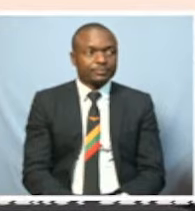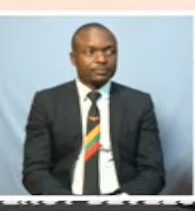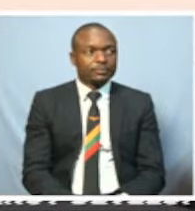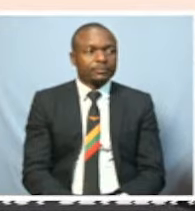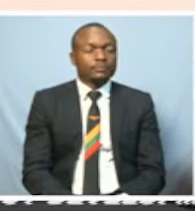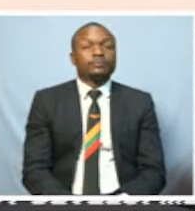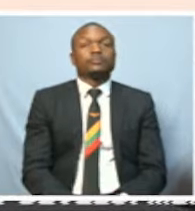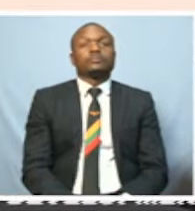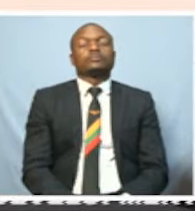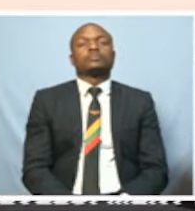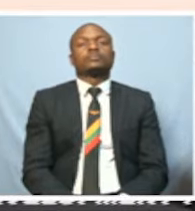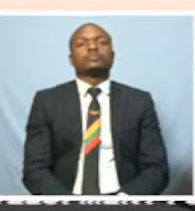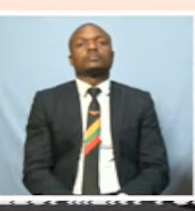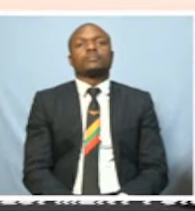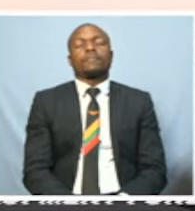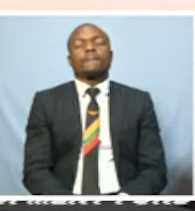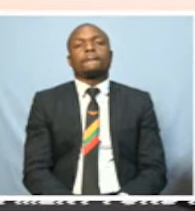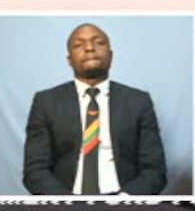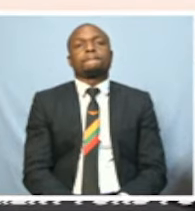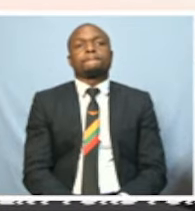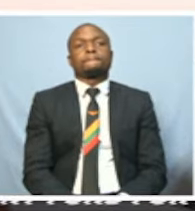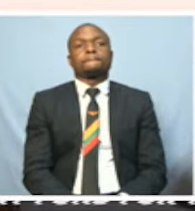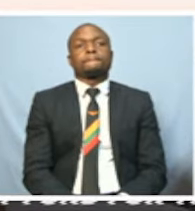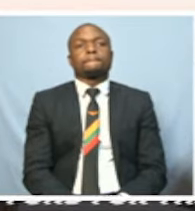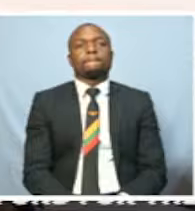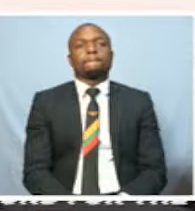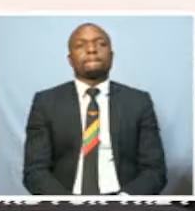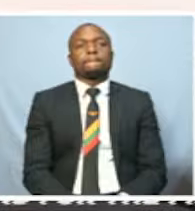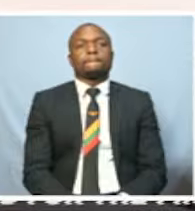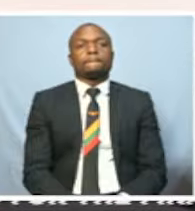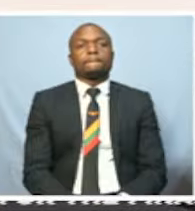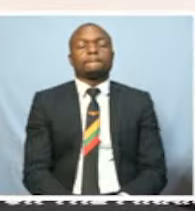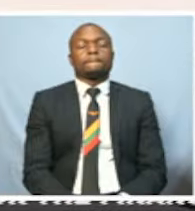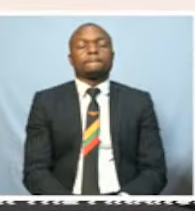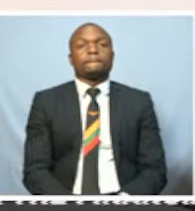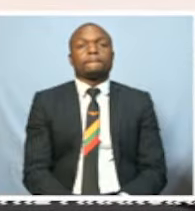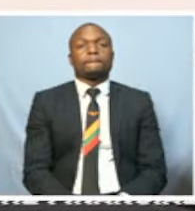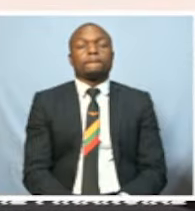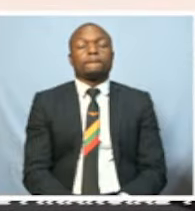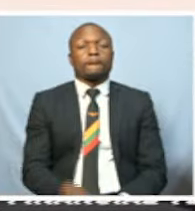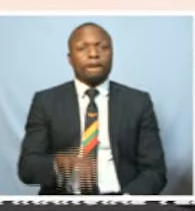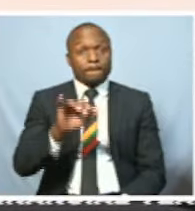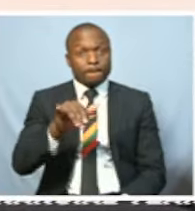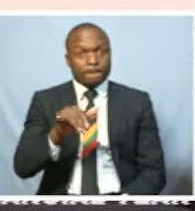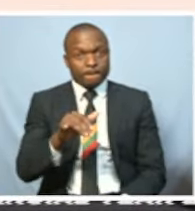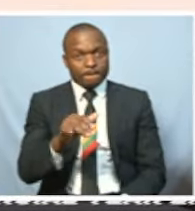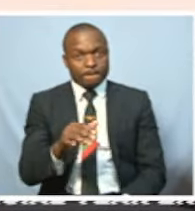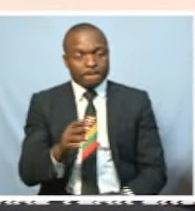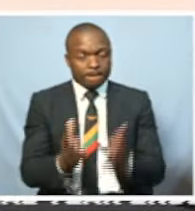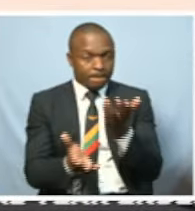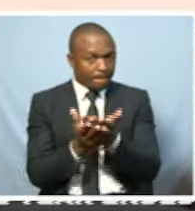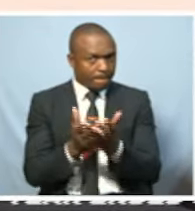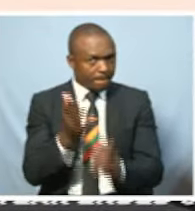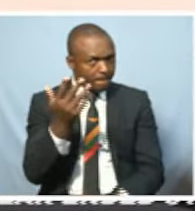58? 15. JK 15? Yes, Chair, 15, Stambuli-Chisasa